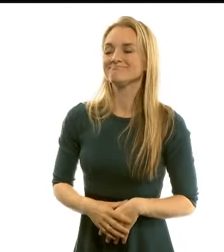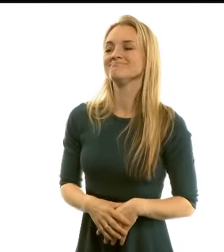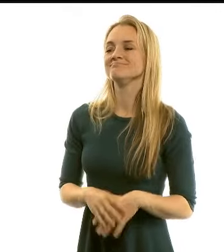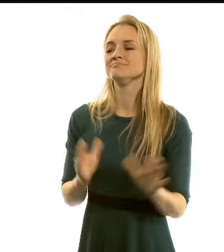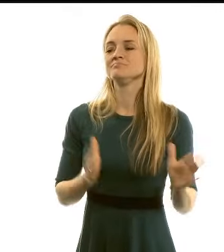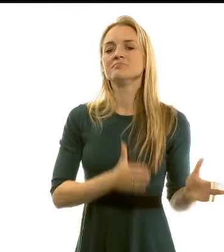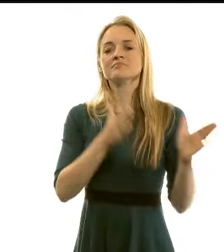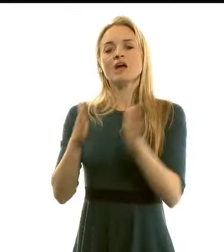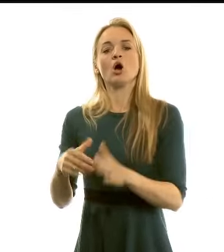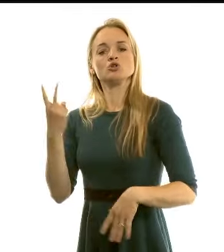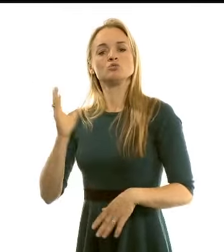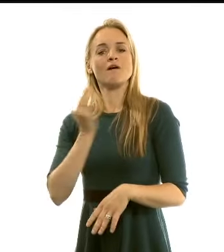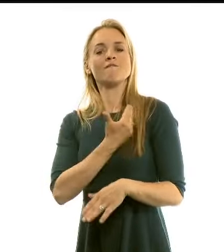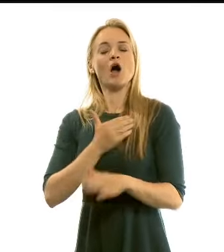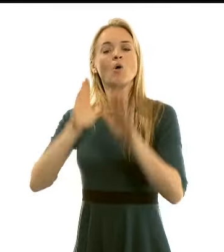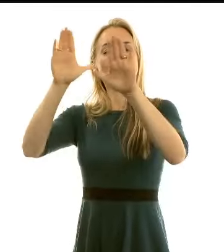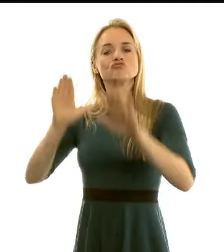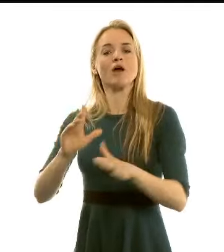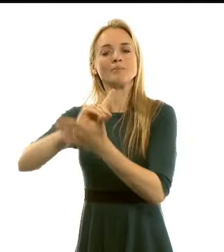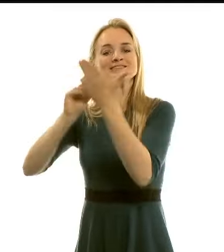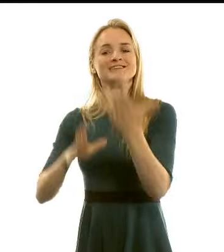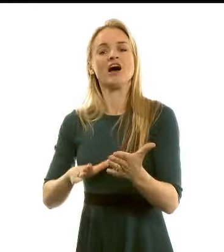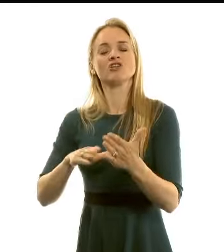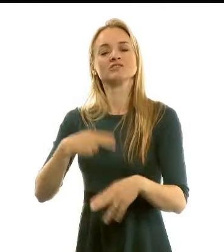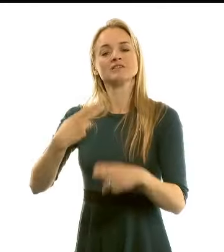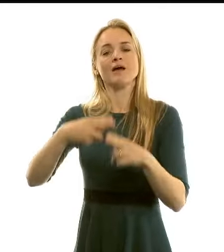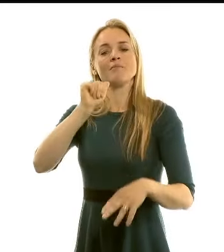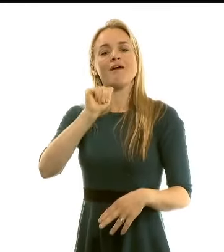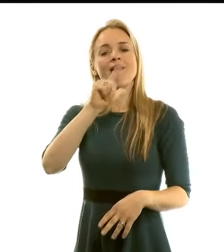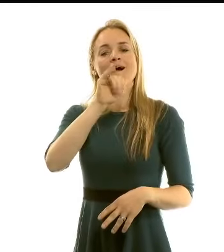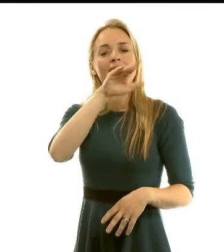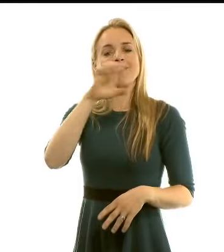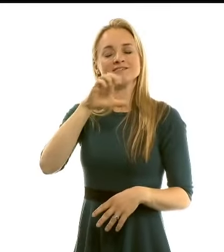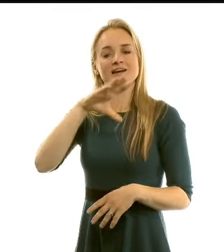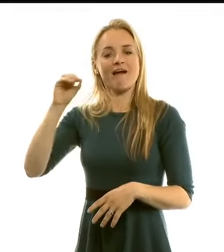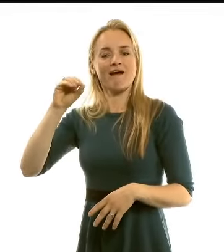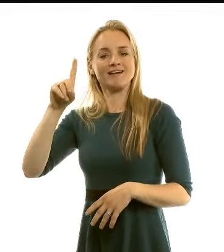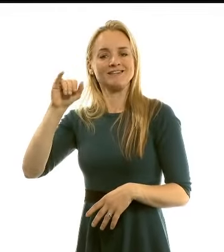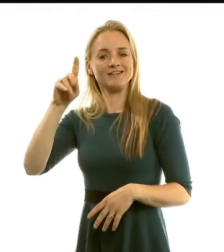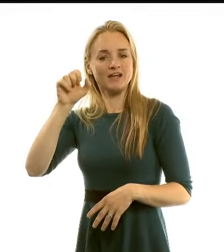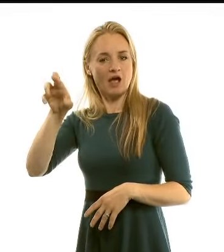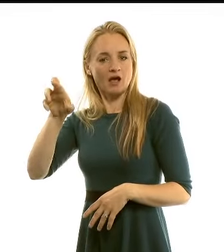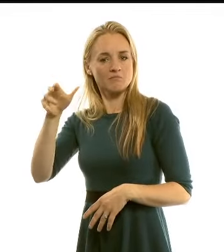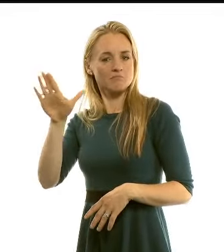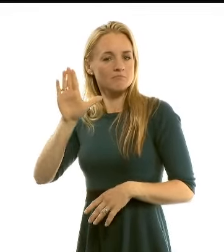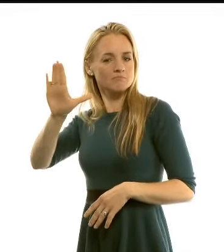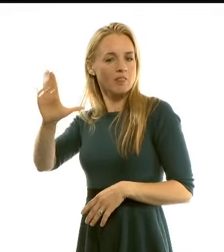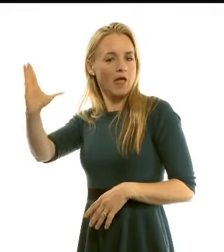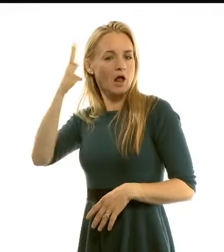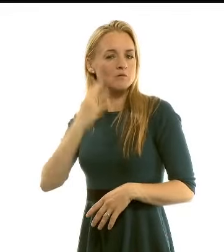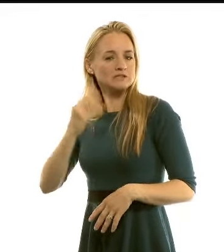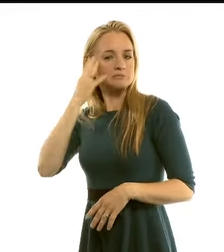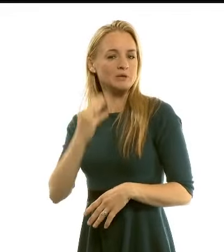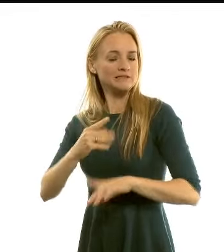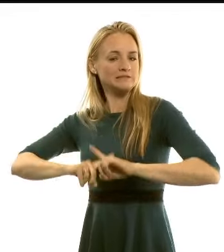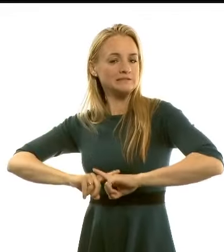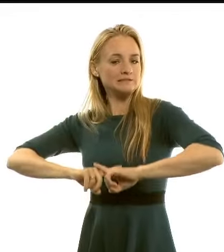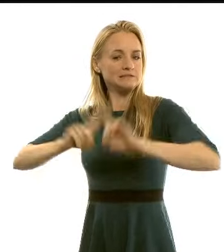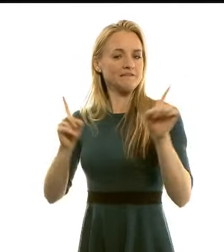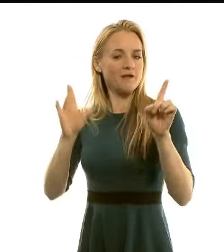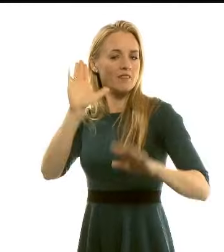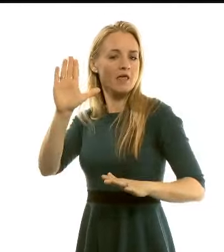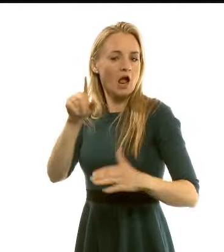LEGO designers, Alice and Didier, have been taking part in a very different type of adventure. Yeah, as a rather special way to unveil